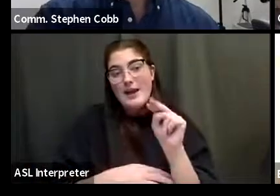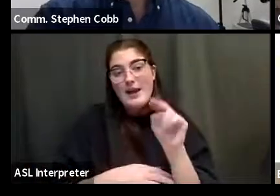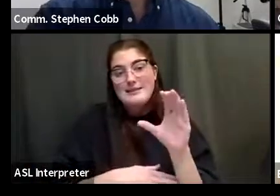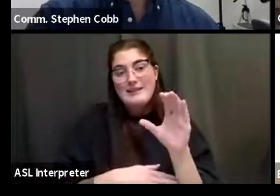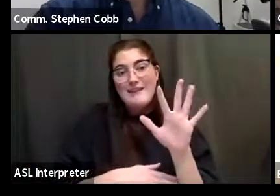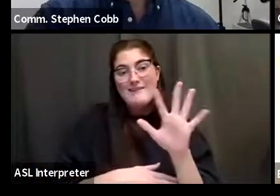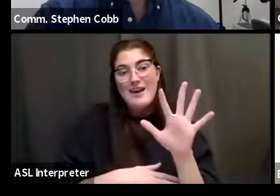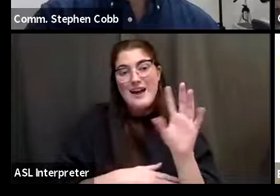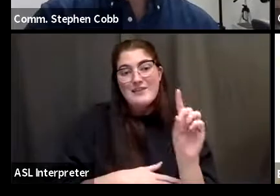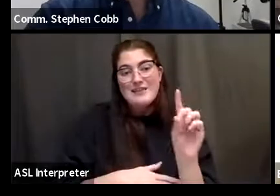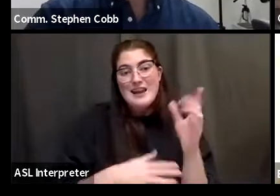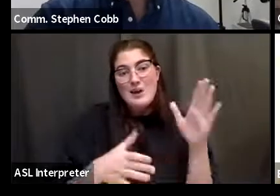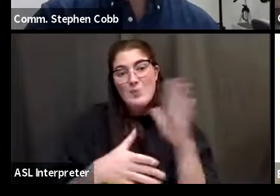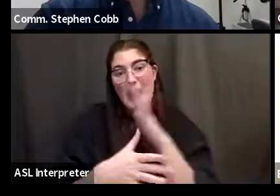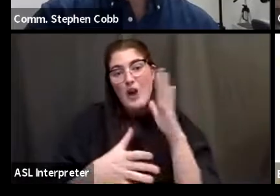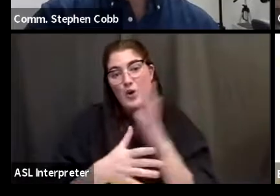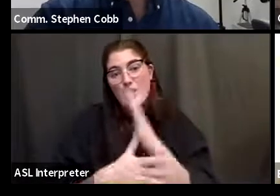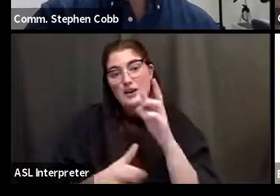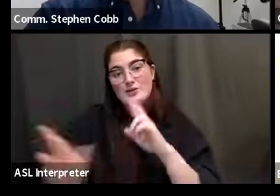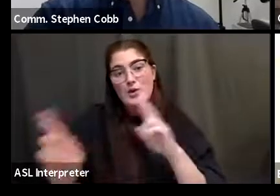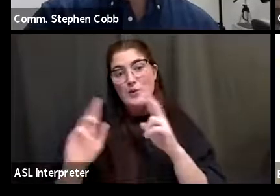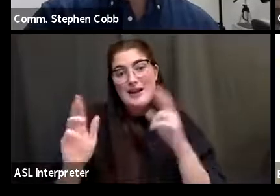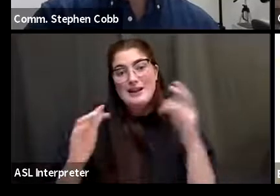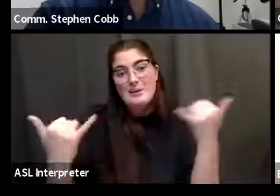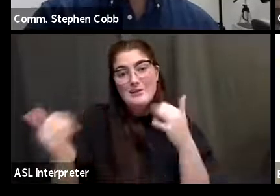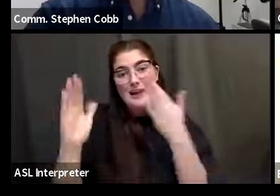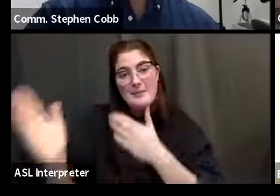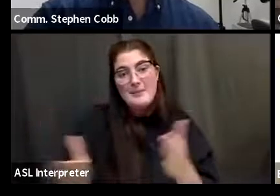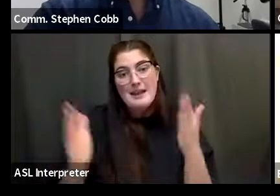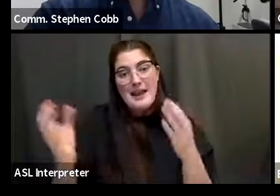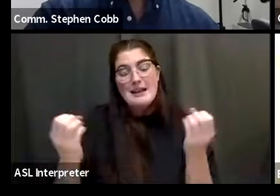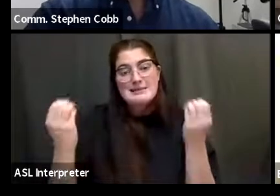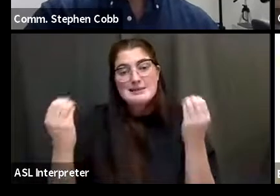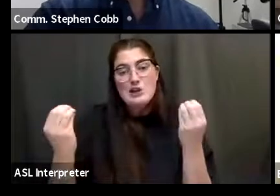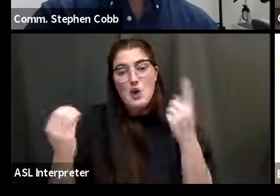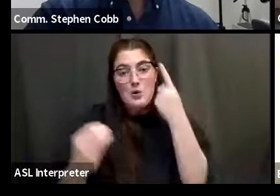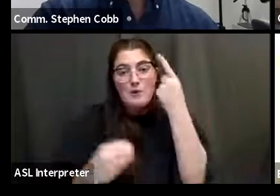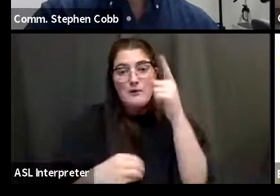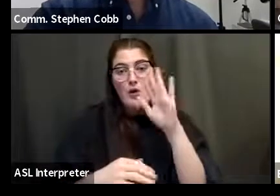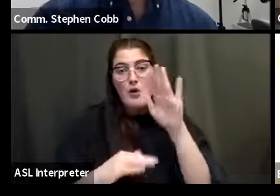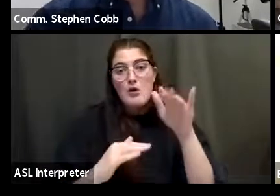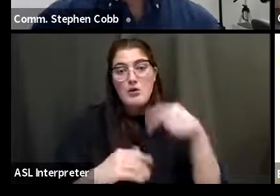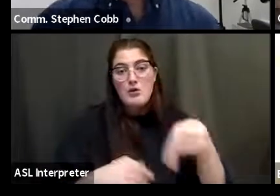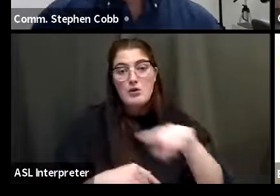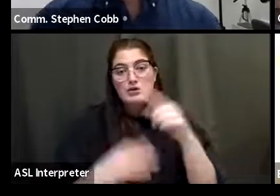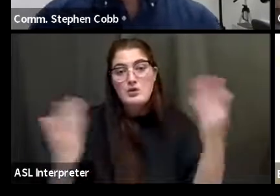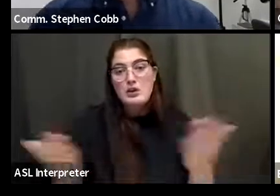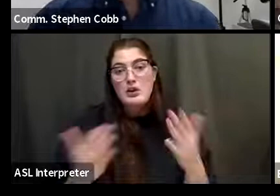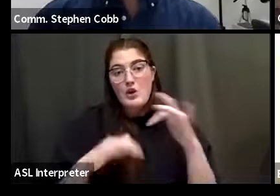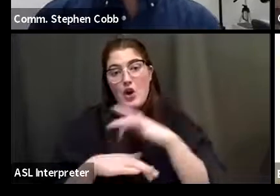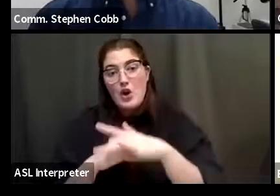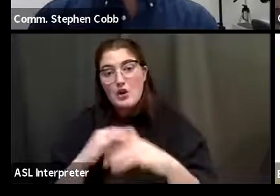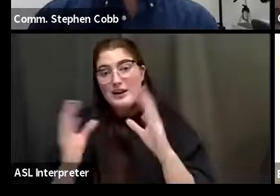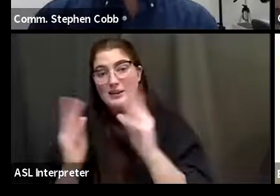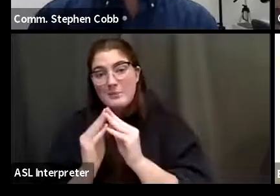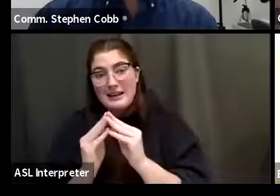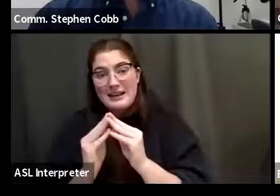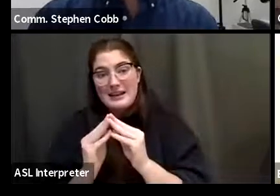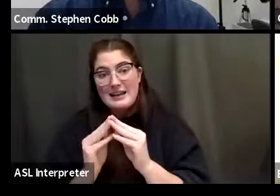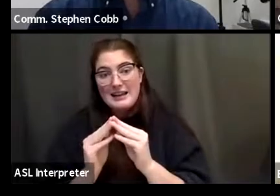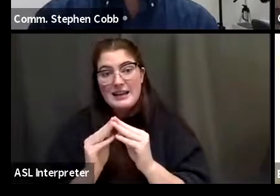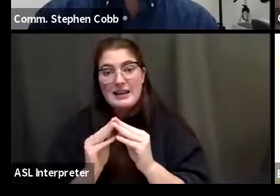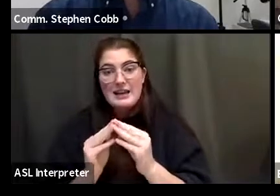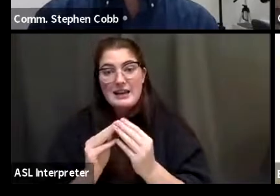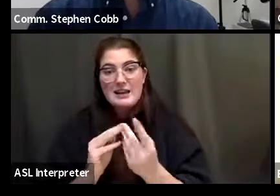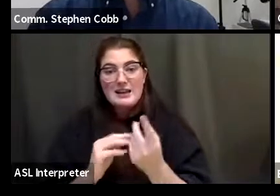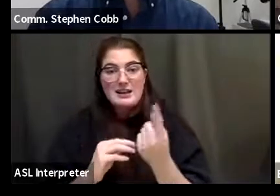5D priorities in the Ready to Play plan. So for those of you who were here earlier in the meeting, one